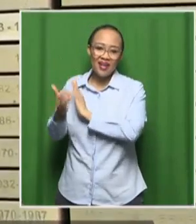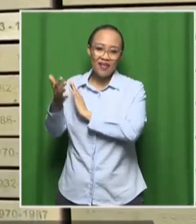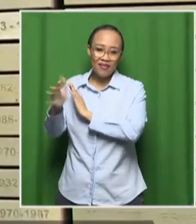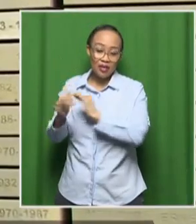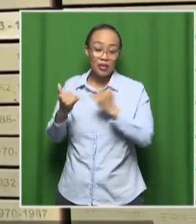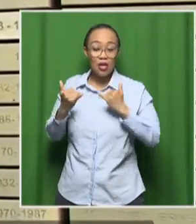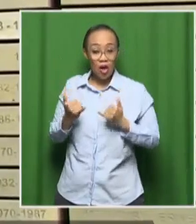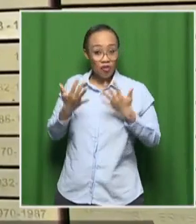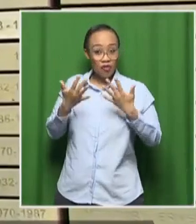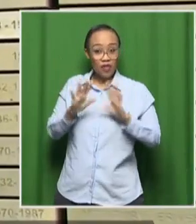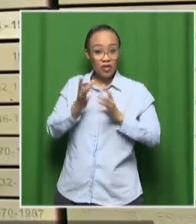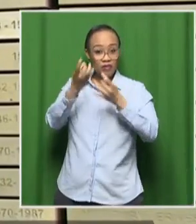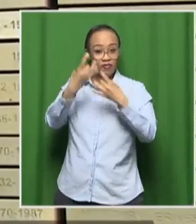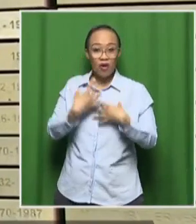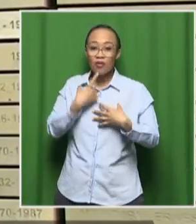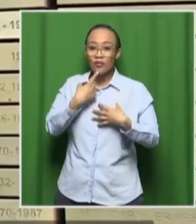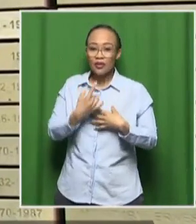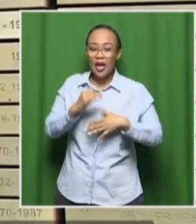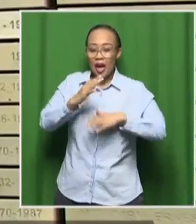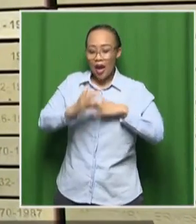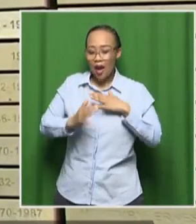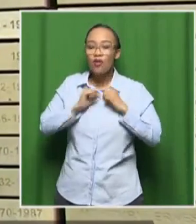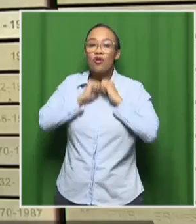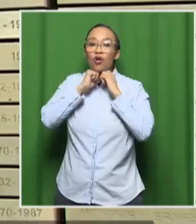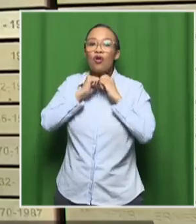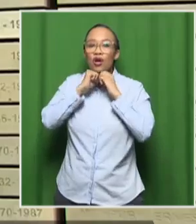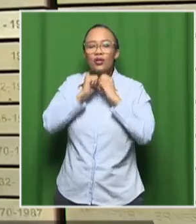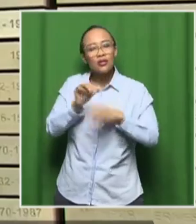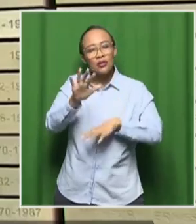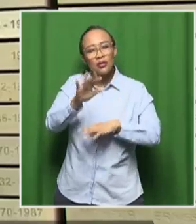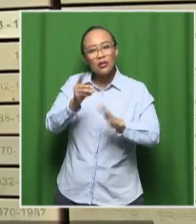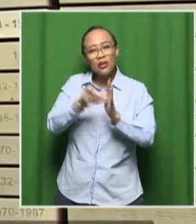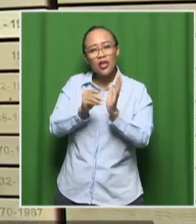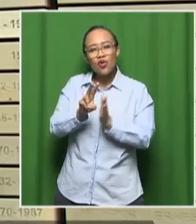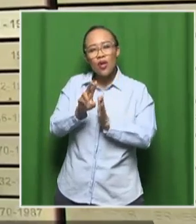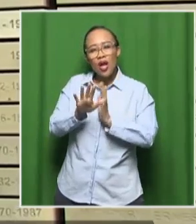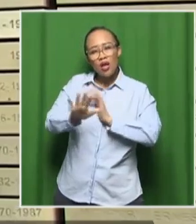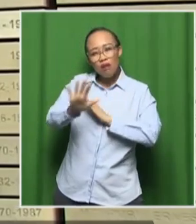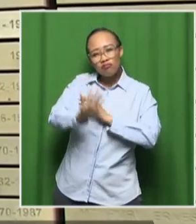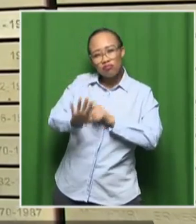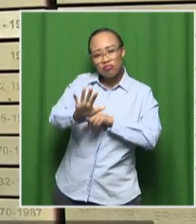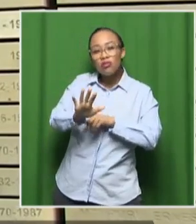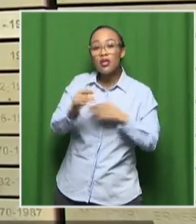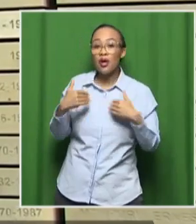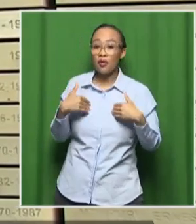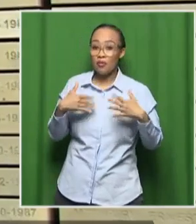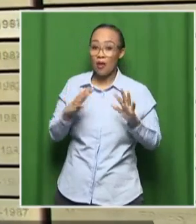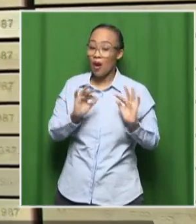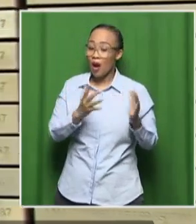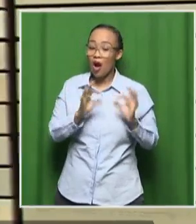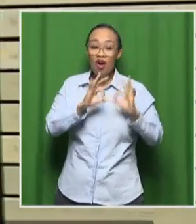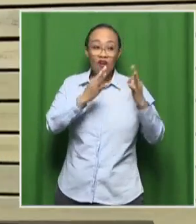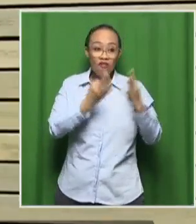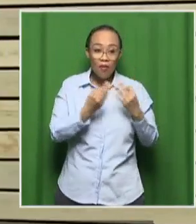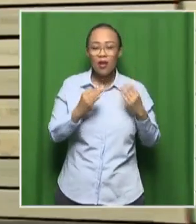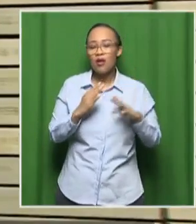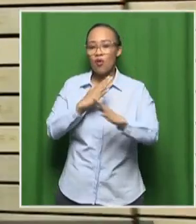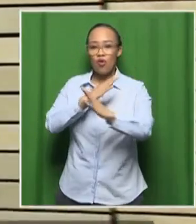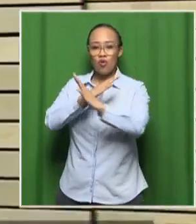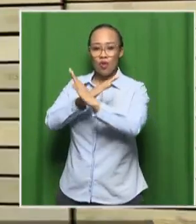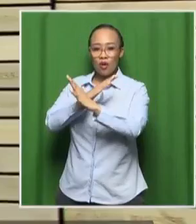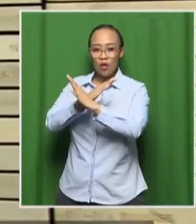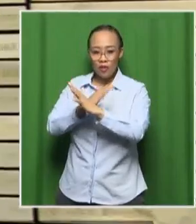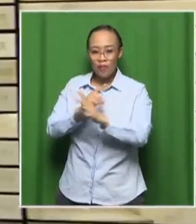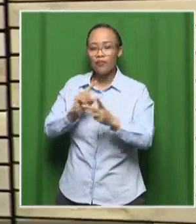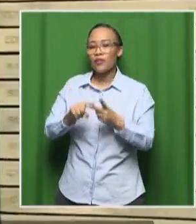process began around about the end of August, around about the 28th of August, where families went to Lusaka in Zambia as well as Harare